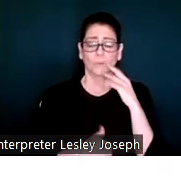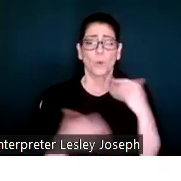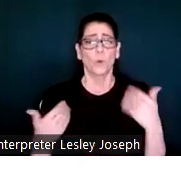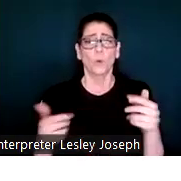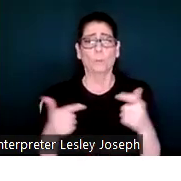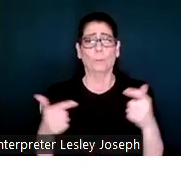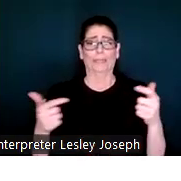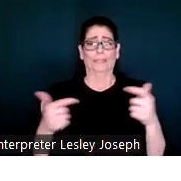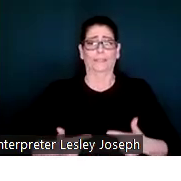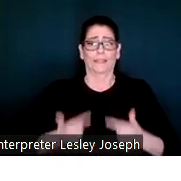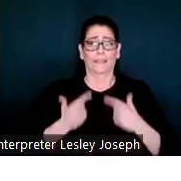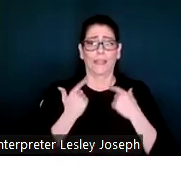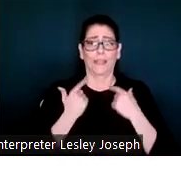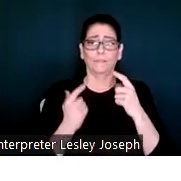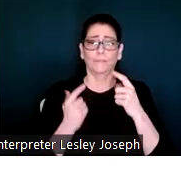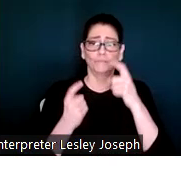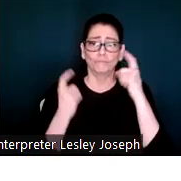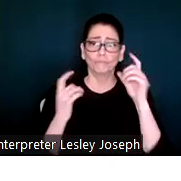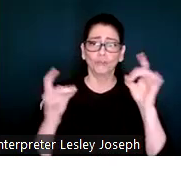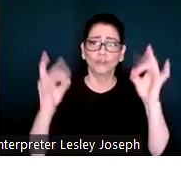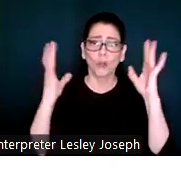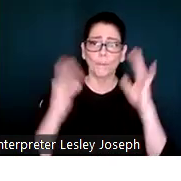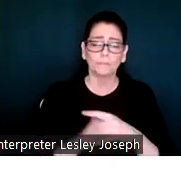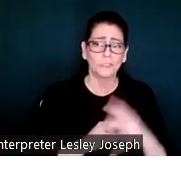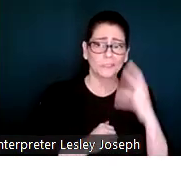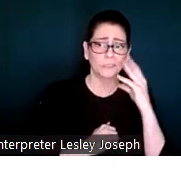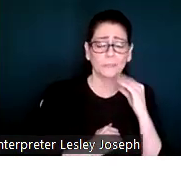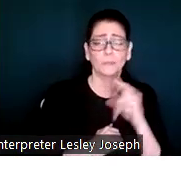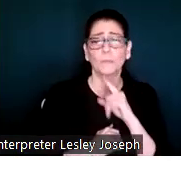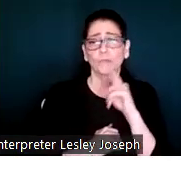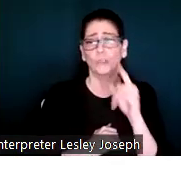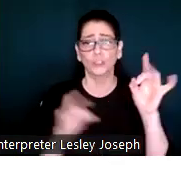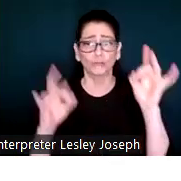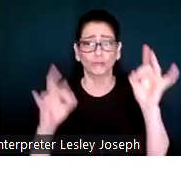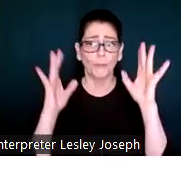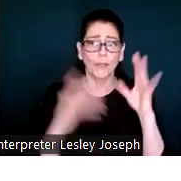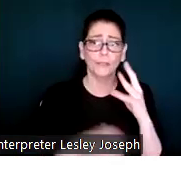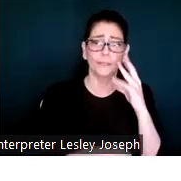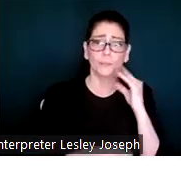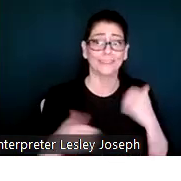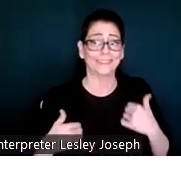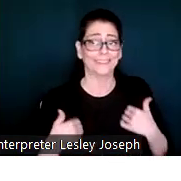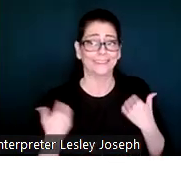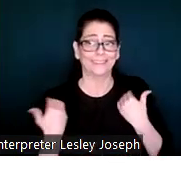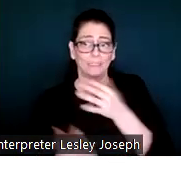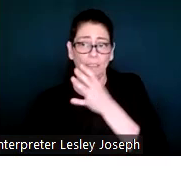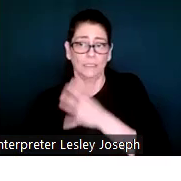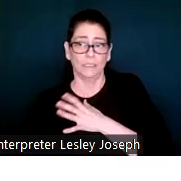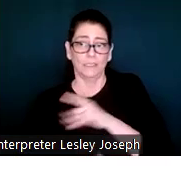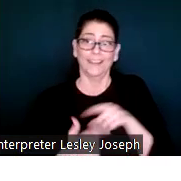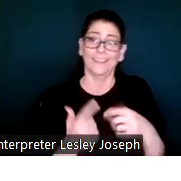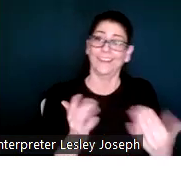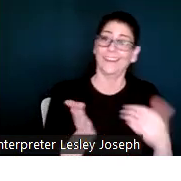traumas. She went through some very traumatic experiences as a young woman, and then again, kind of as